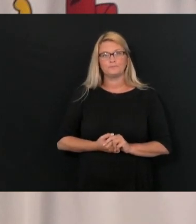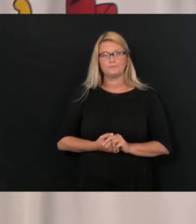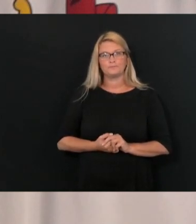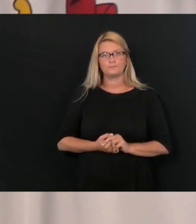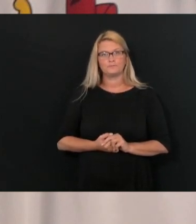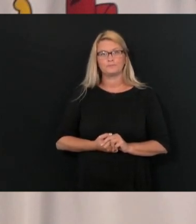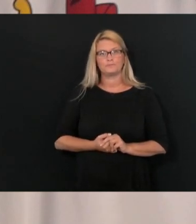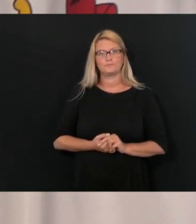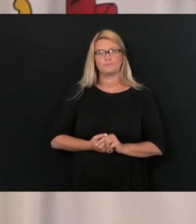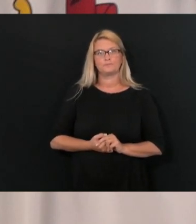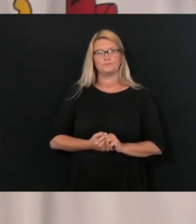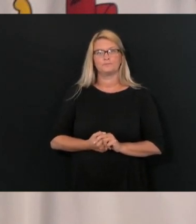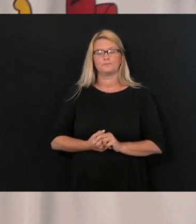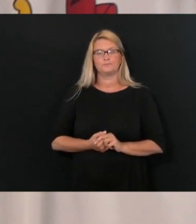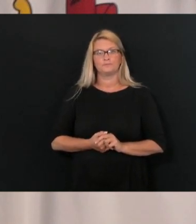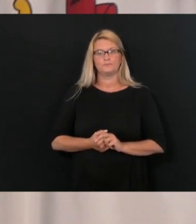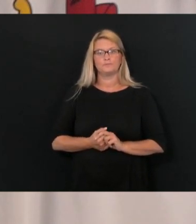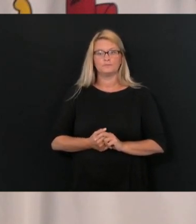our